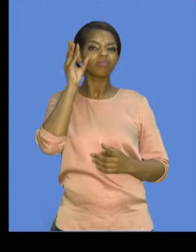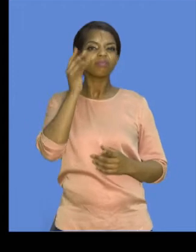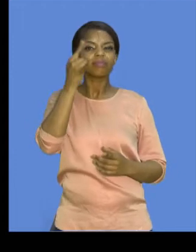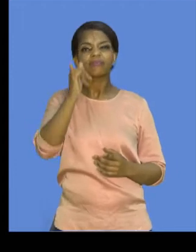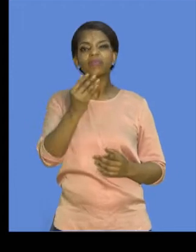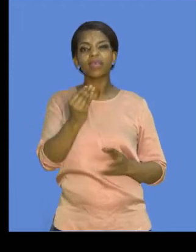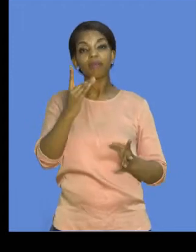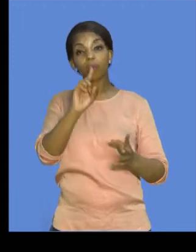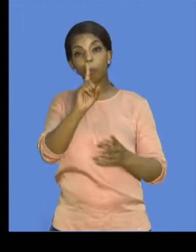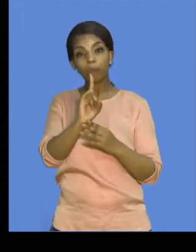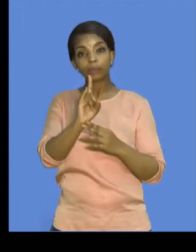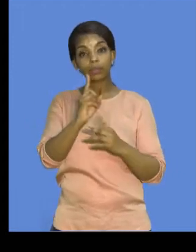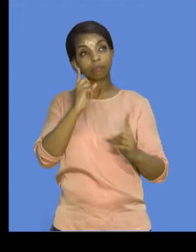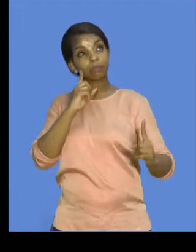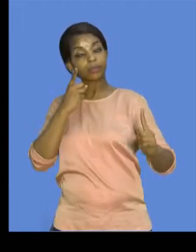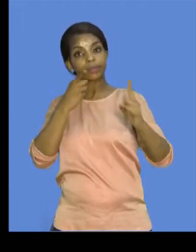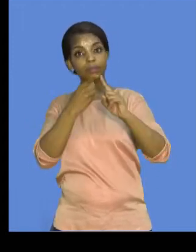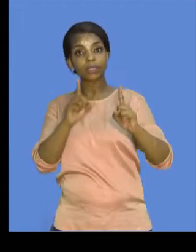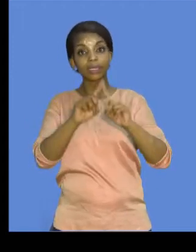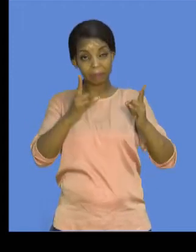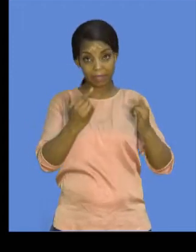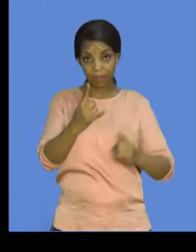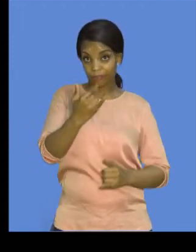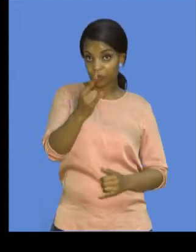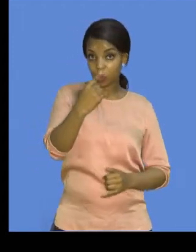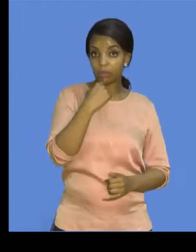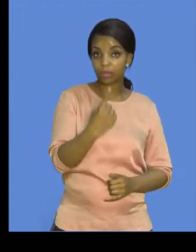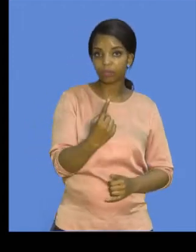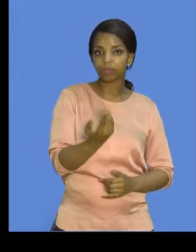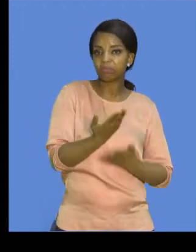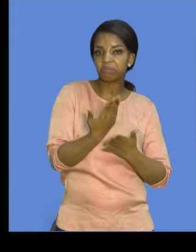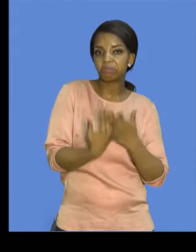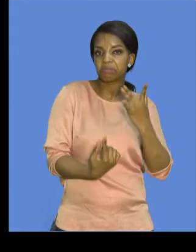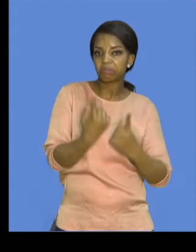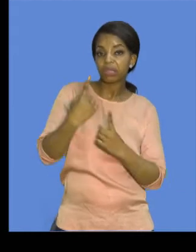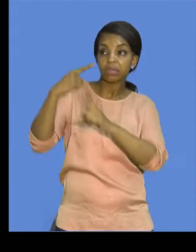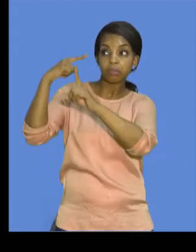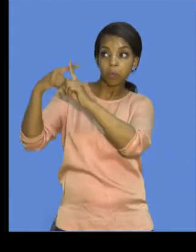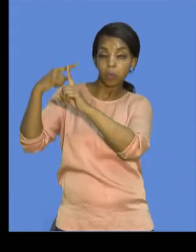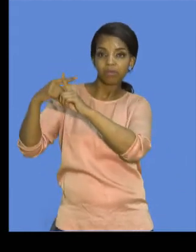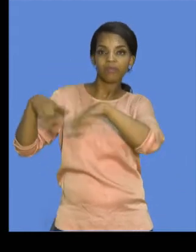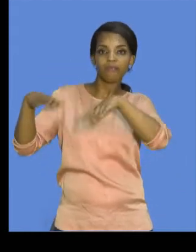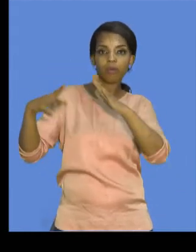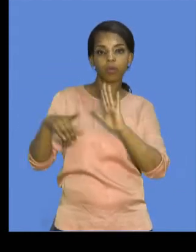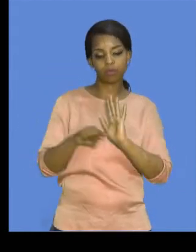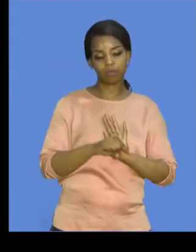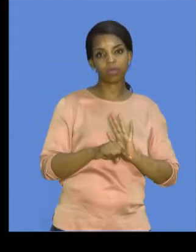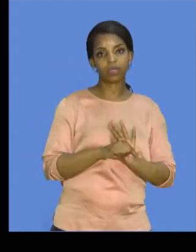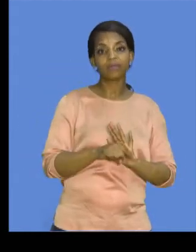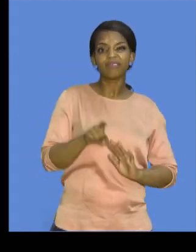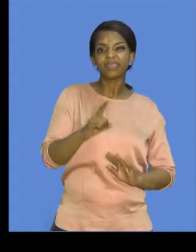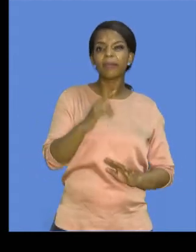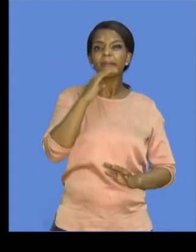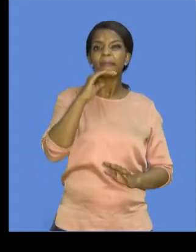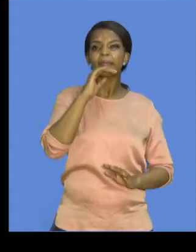it interacts with another charge. So we talk of either, this can either be what? Positive or negative.